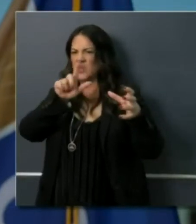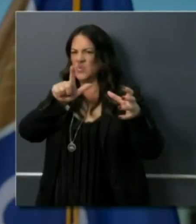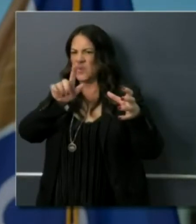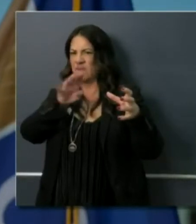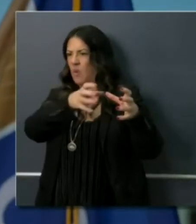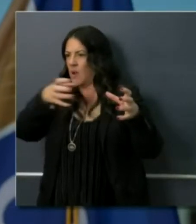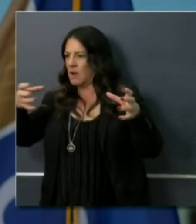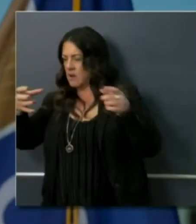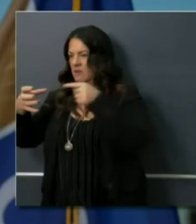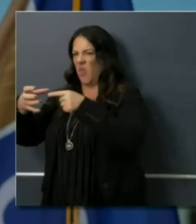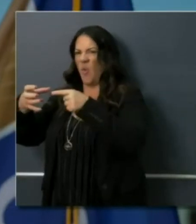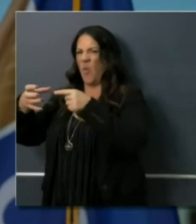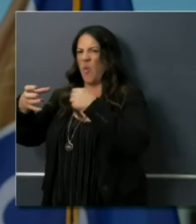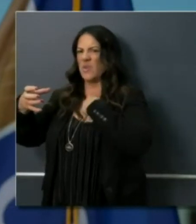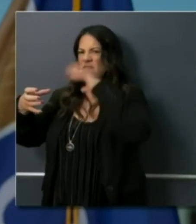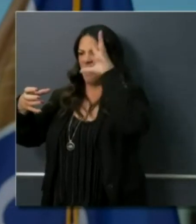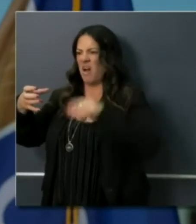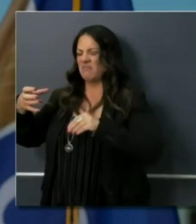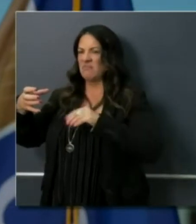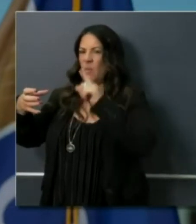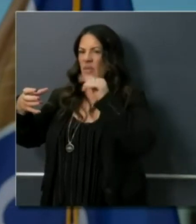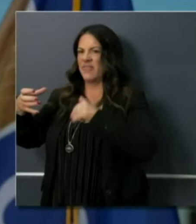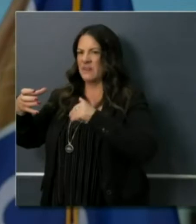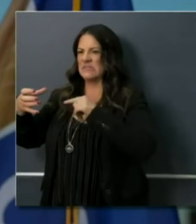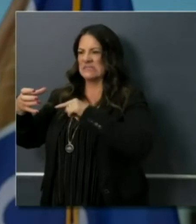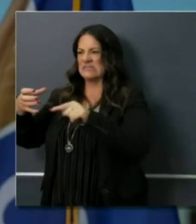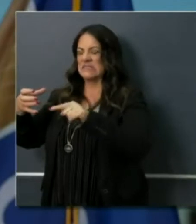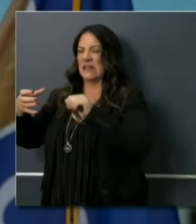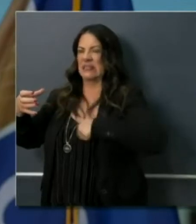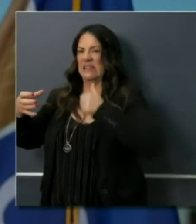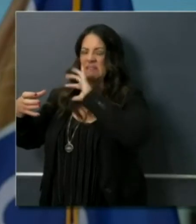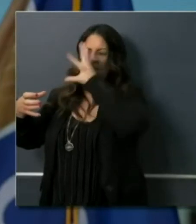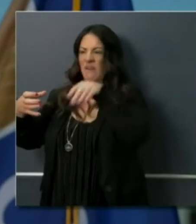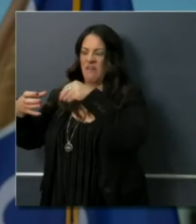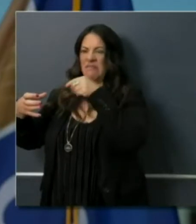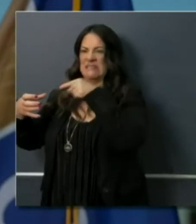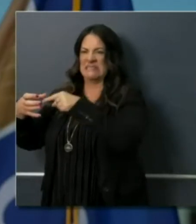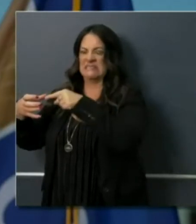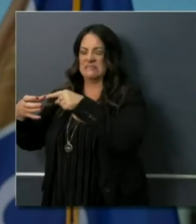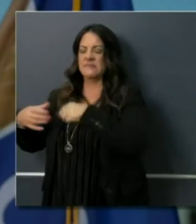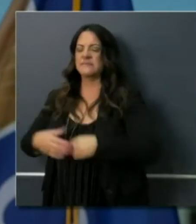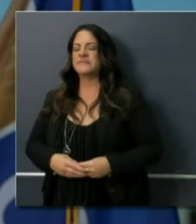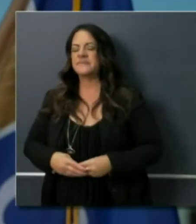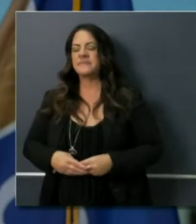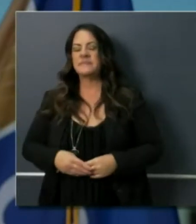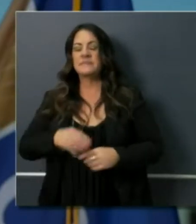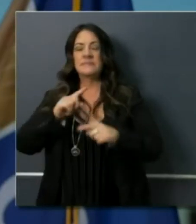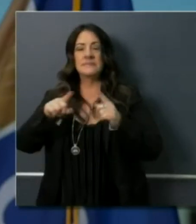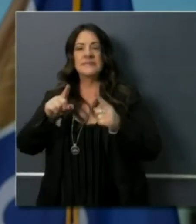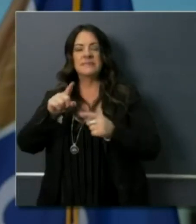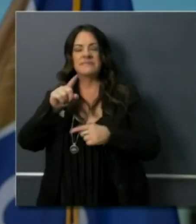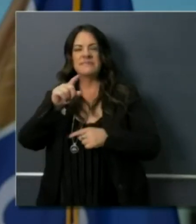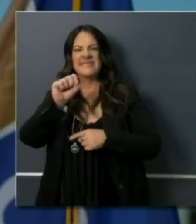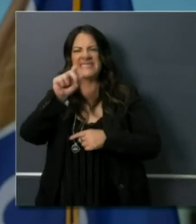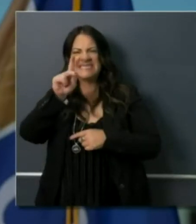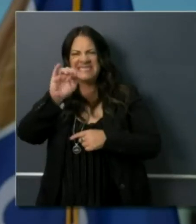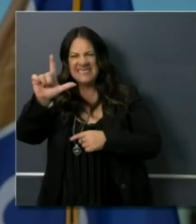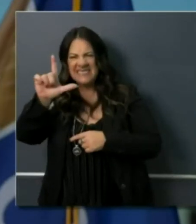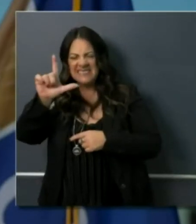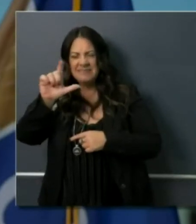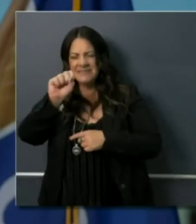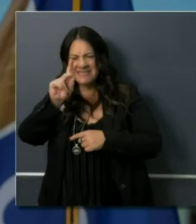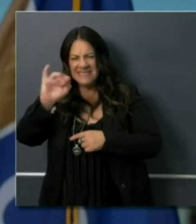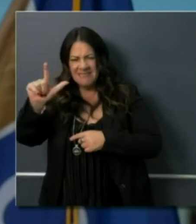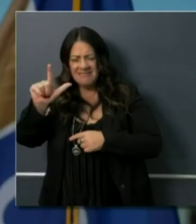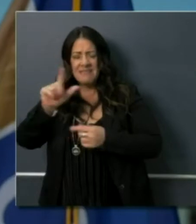of course, of Dr. Galley's work. But that is not the entire picture. Skilled nursing facilities, these nursing homes, are one part